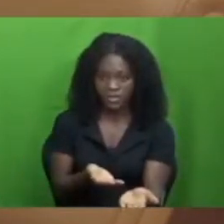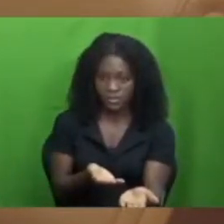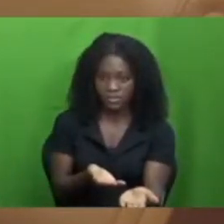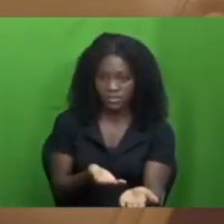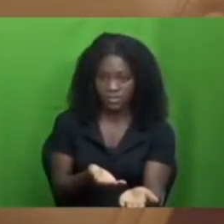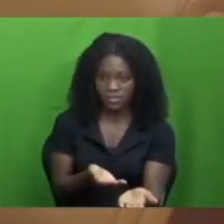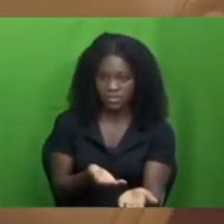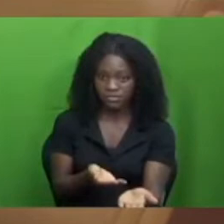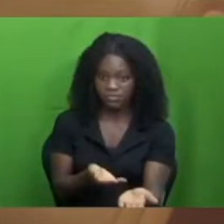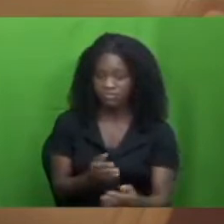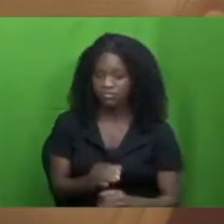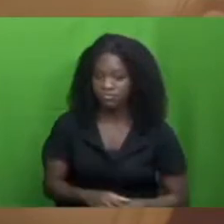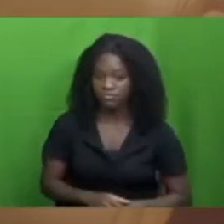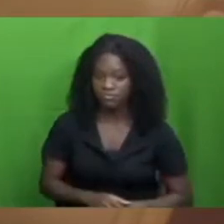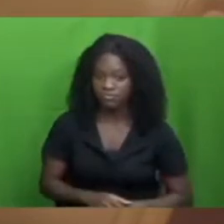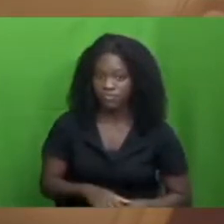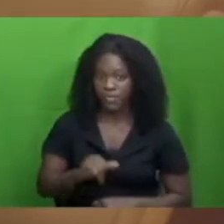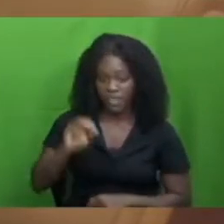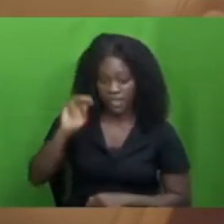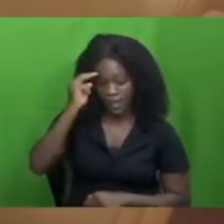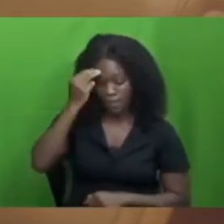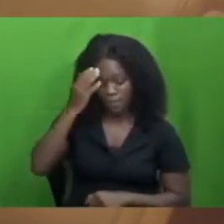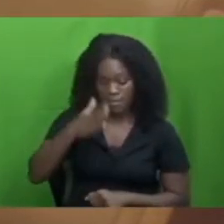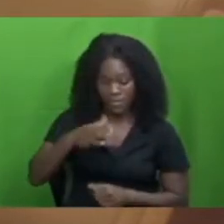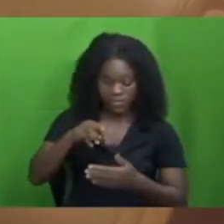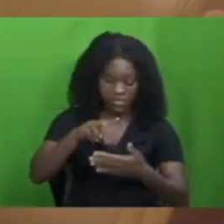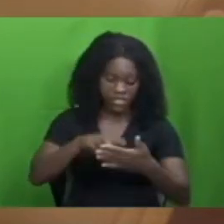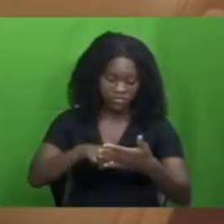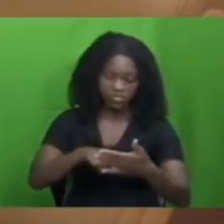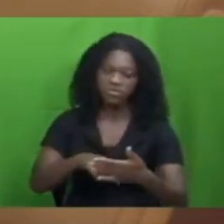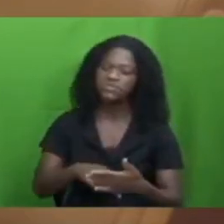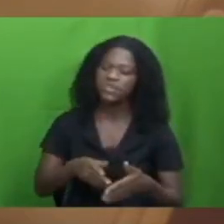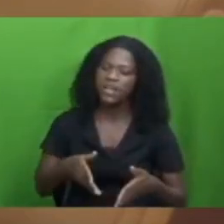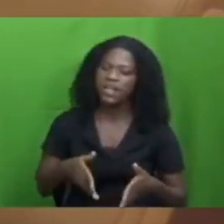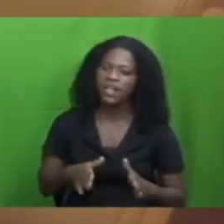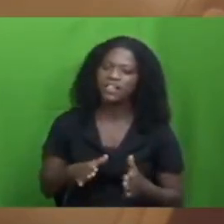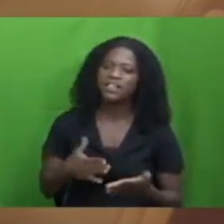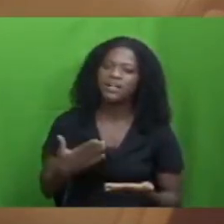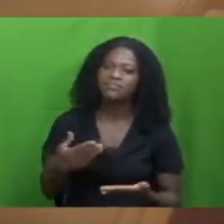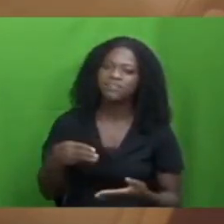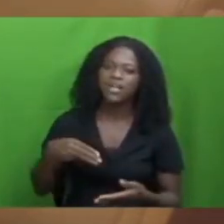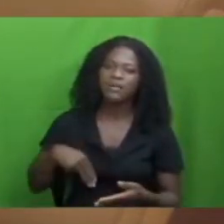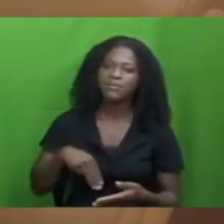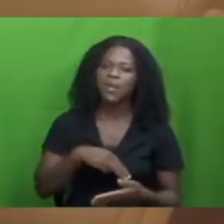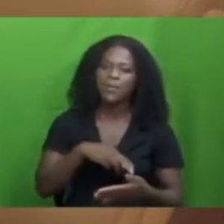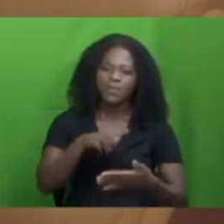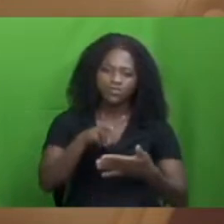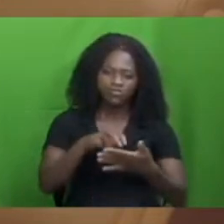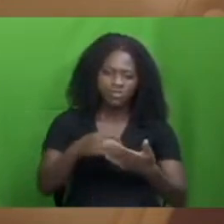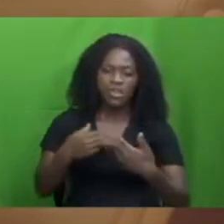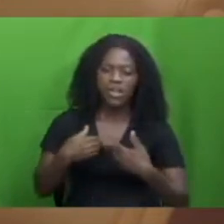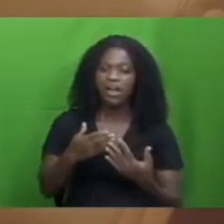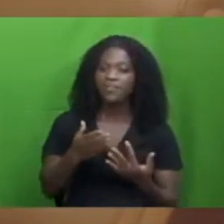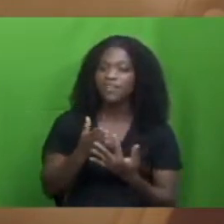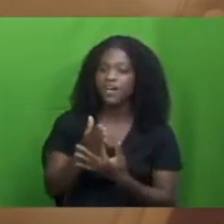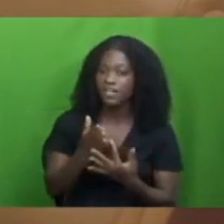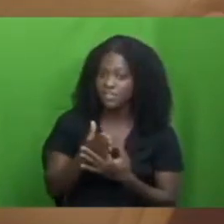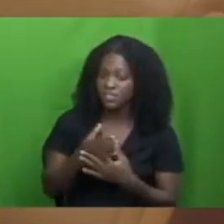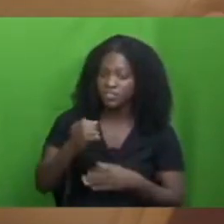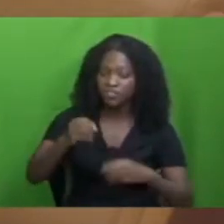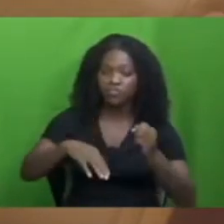doubt, it will be prudent for us to lay it, so that it will be prudent for us to lay the statement read by the